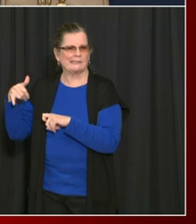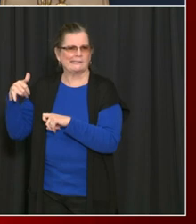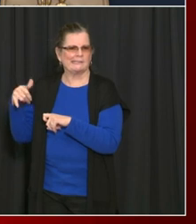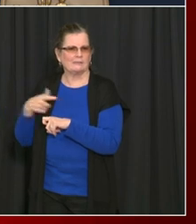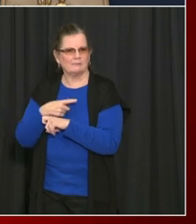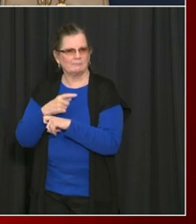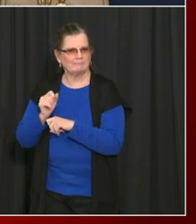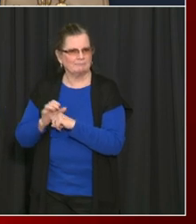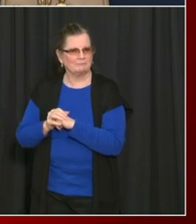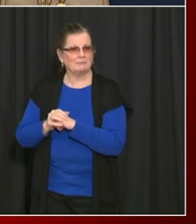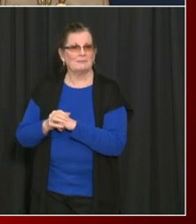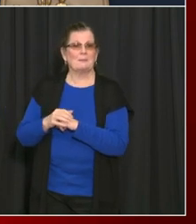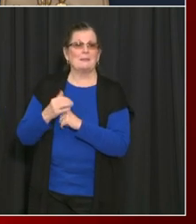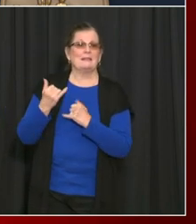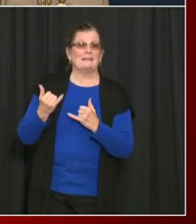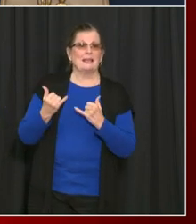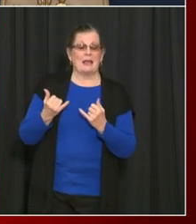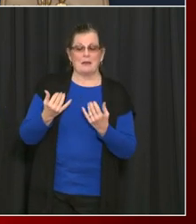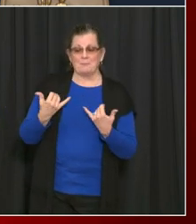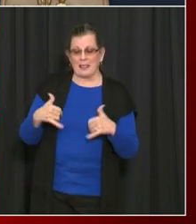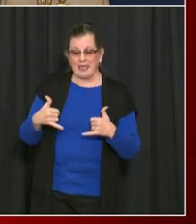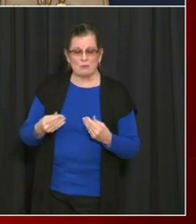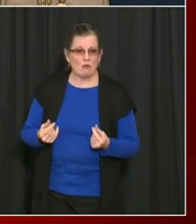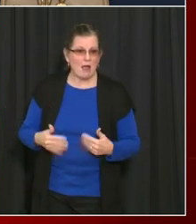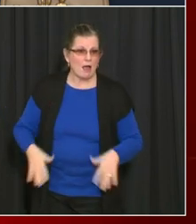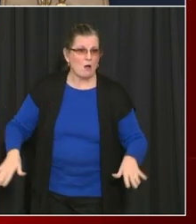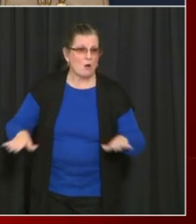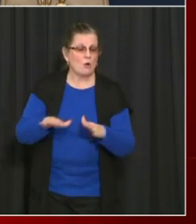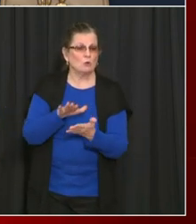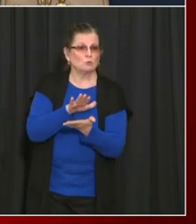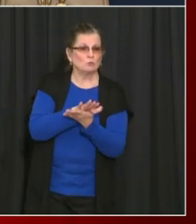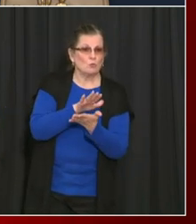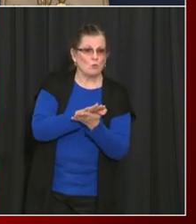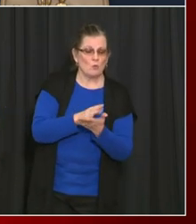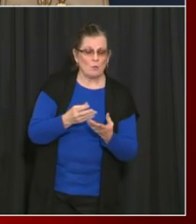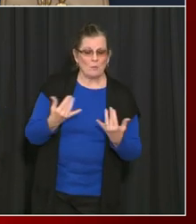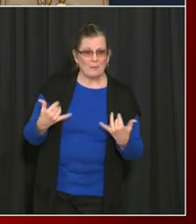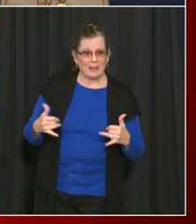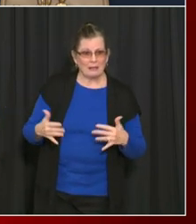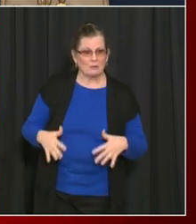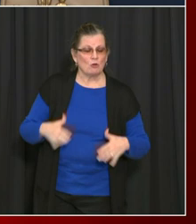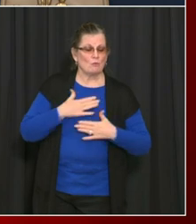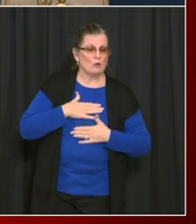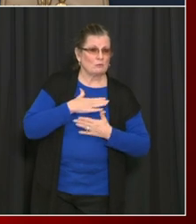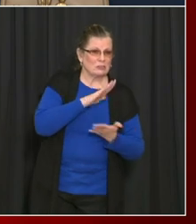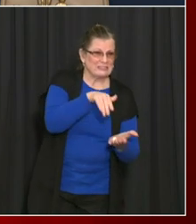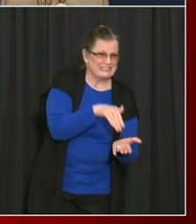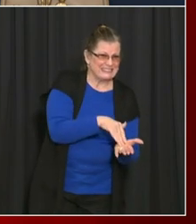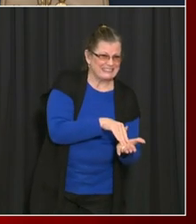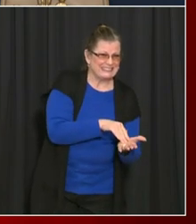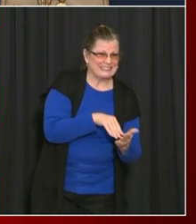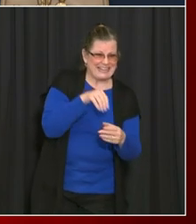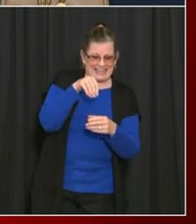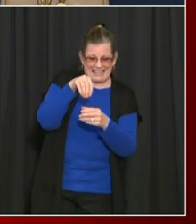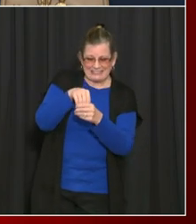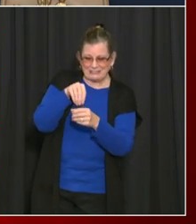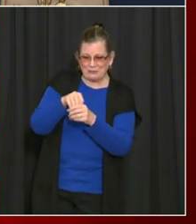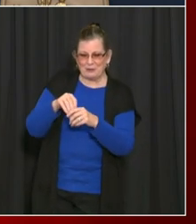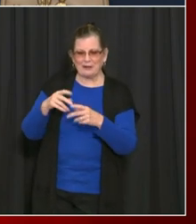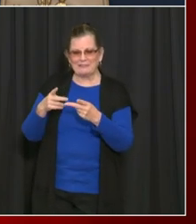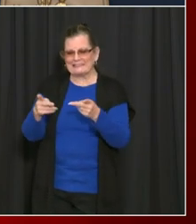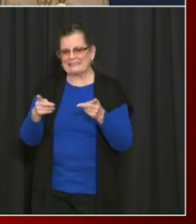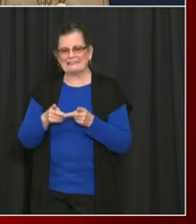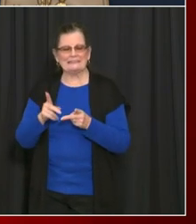playgrounds, public schools, recreation centers, or other indoor facilities